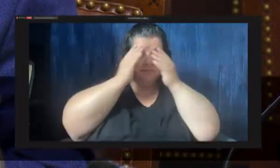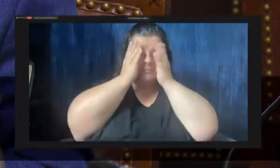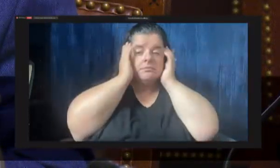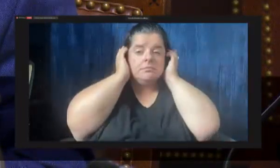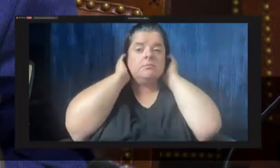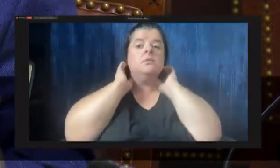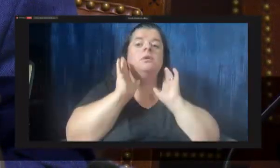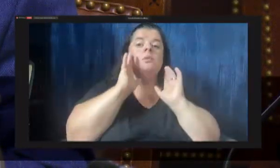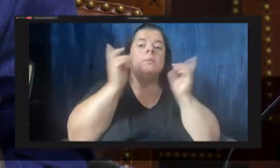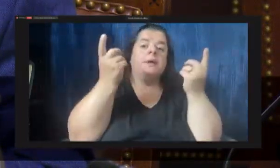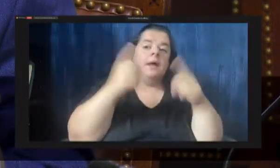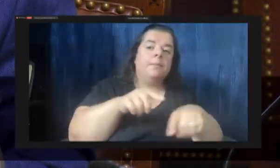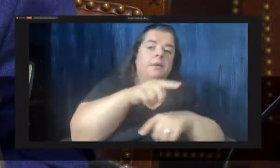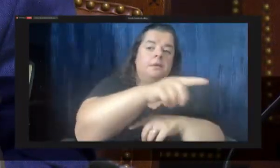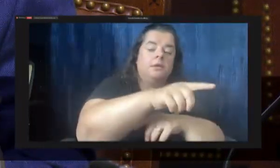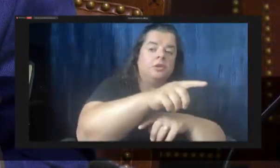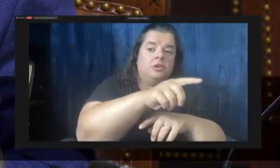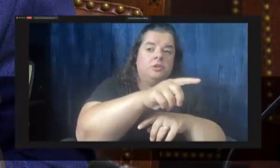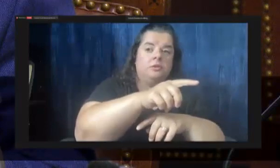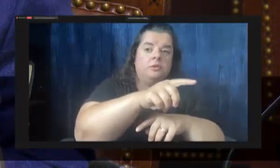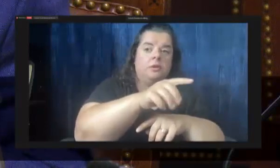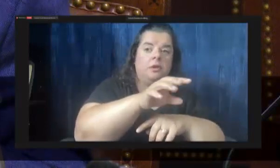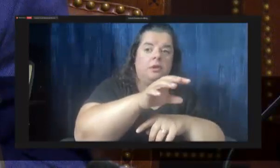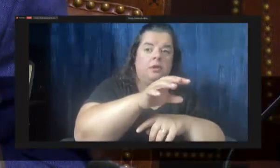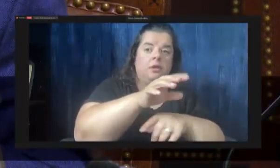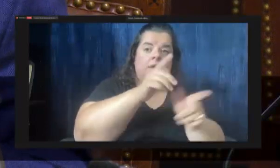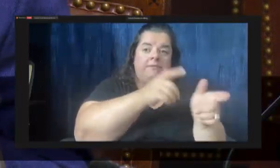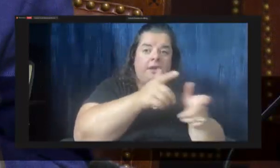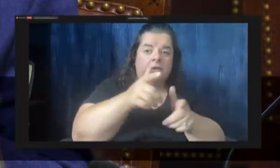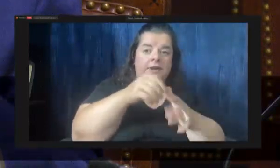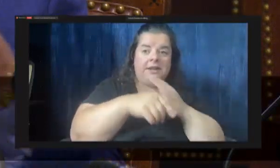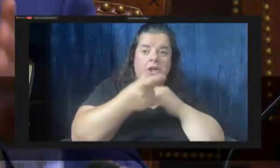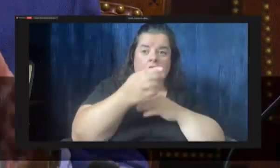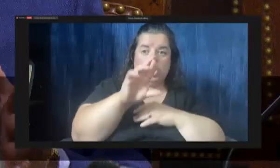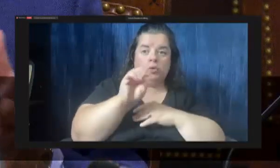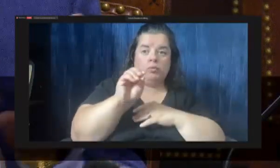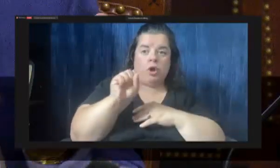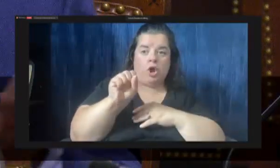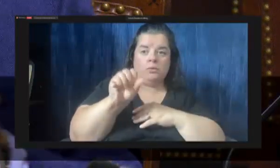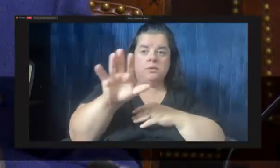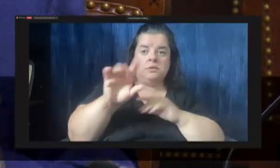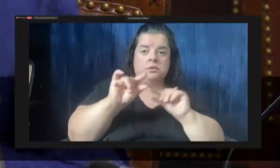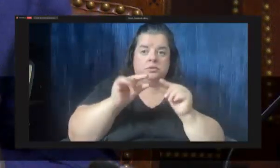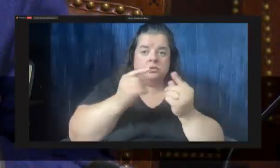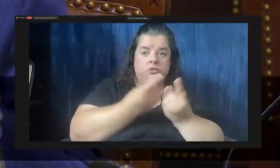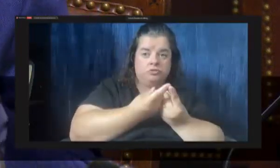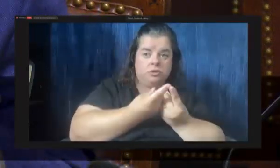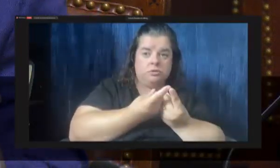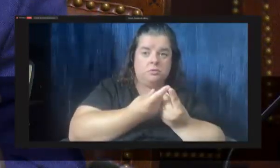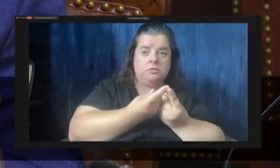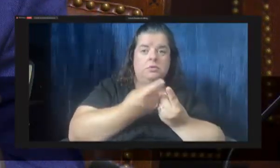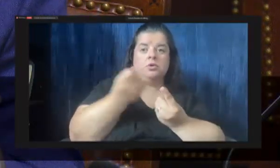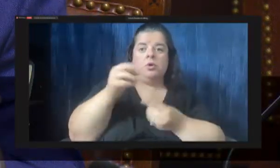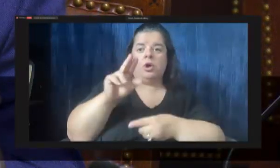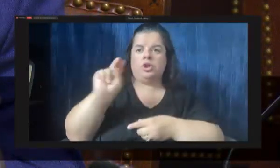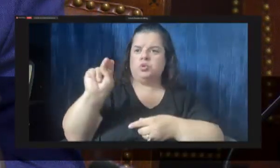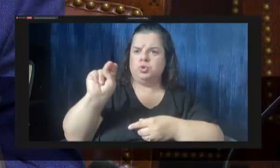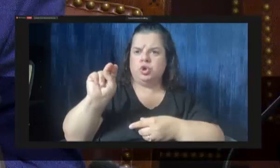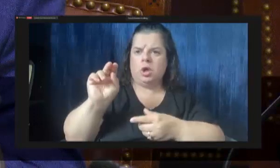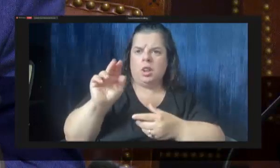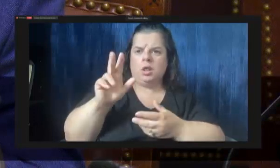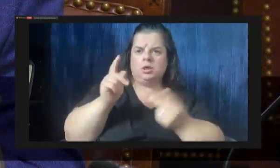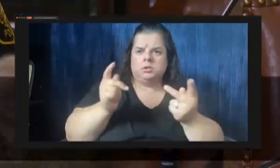outdoor firing range that sits in Councilwoman Gross's district, or do they go to neutral sites or other sites for the